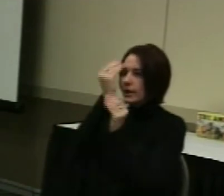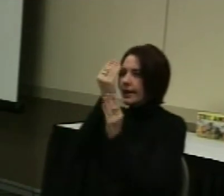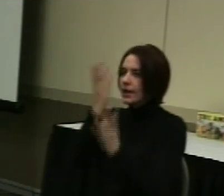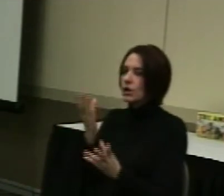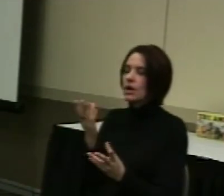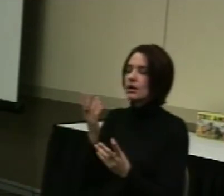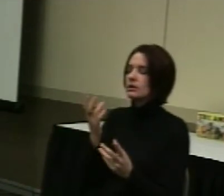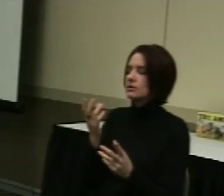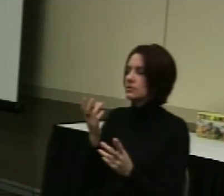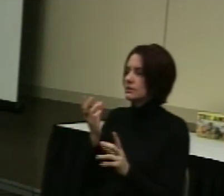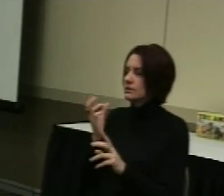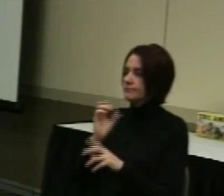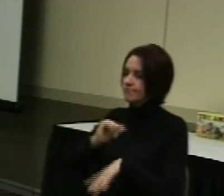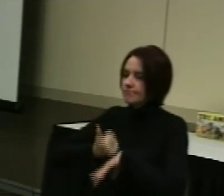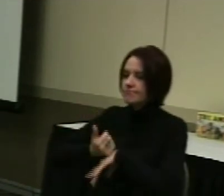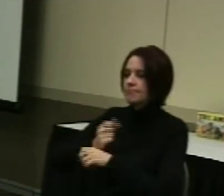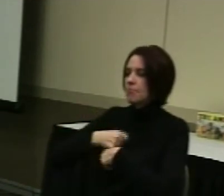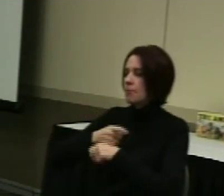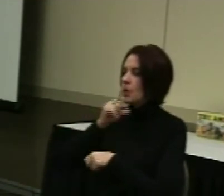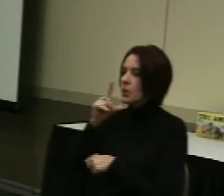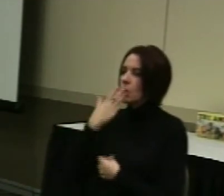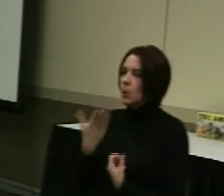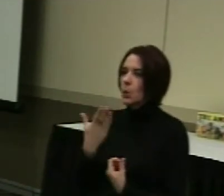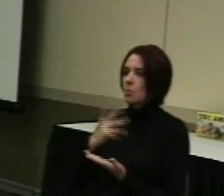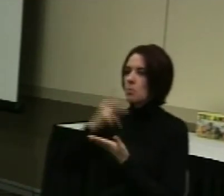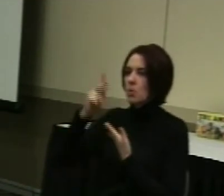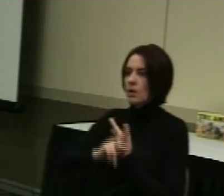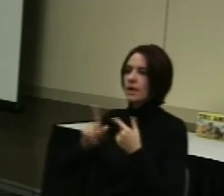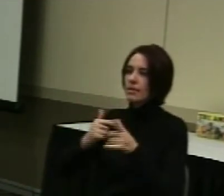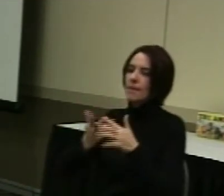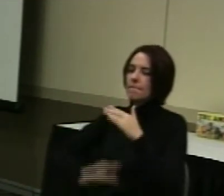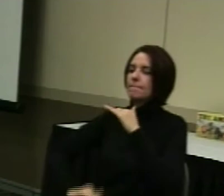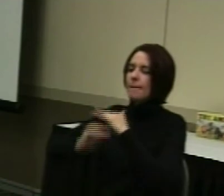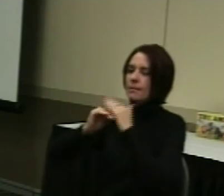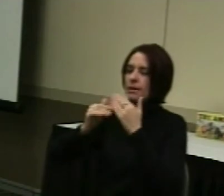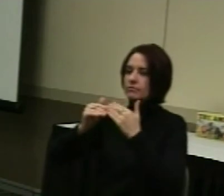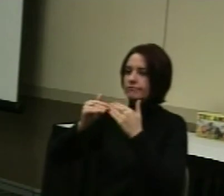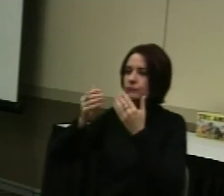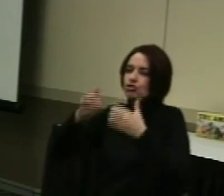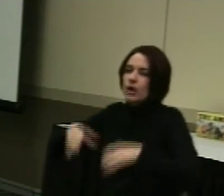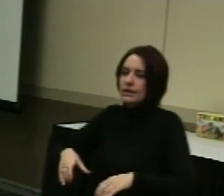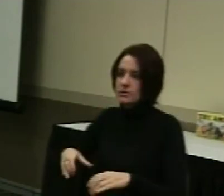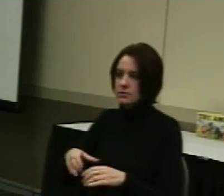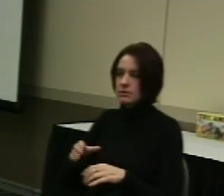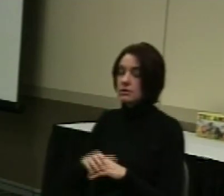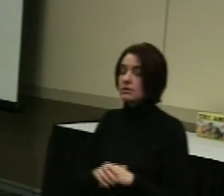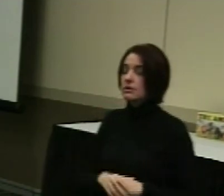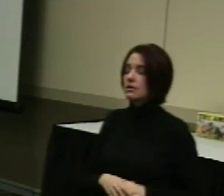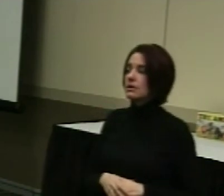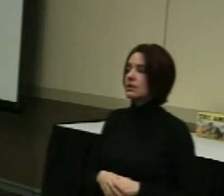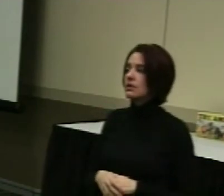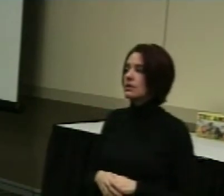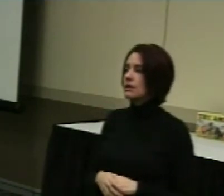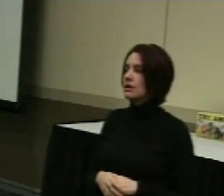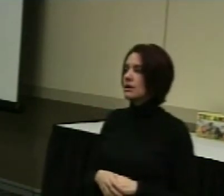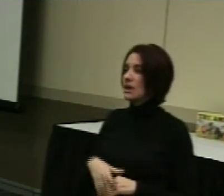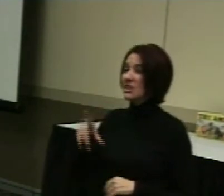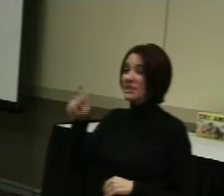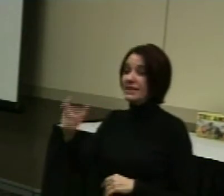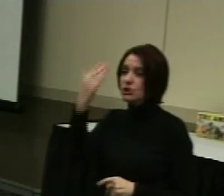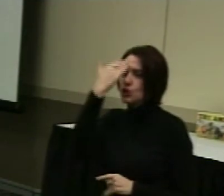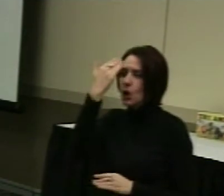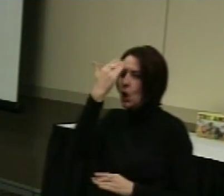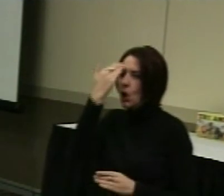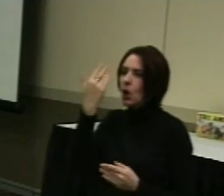great programs and therefore maximize our chances. What do we need to know? How have we used all the